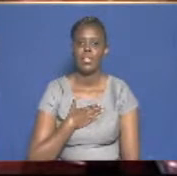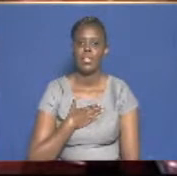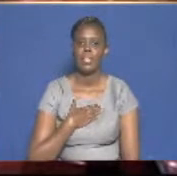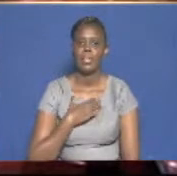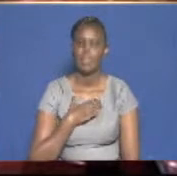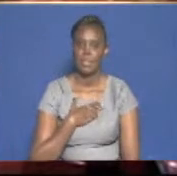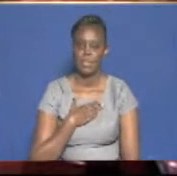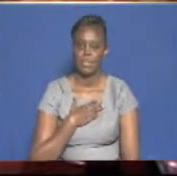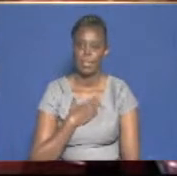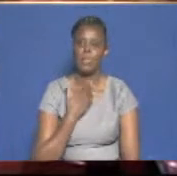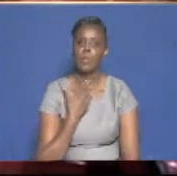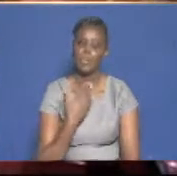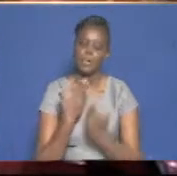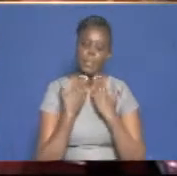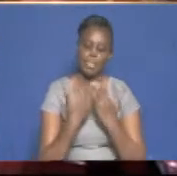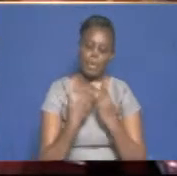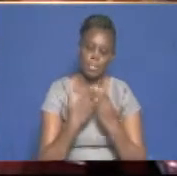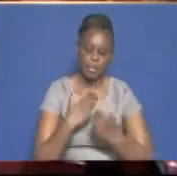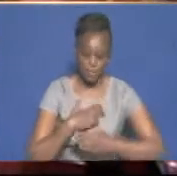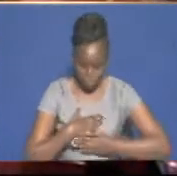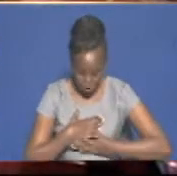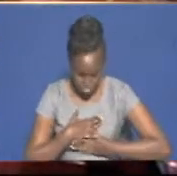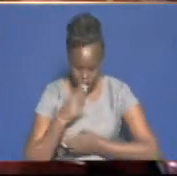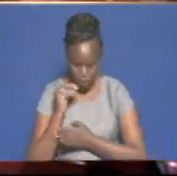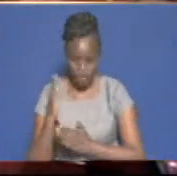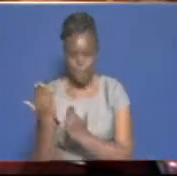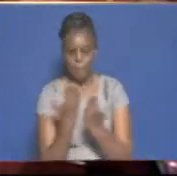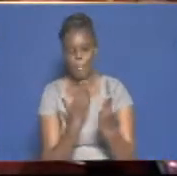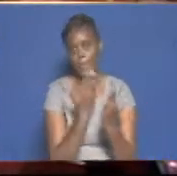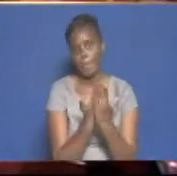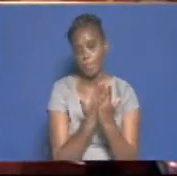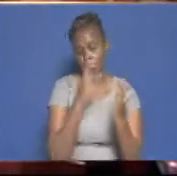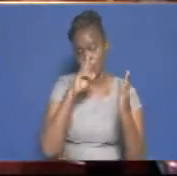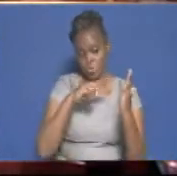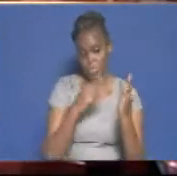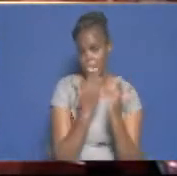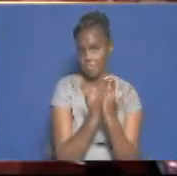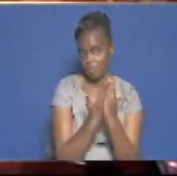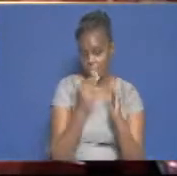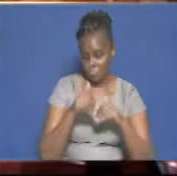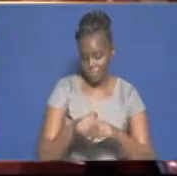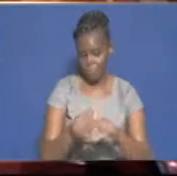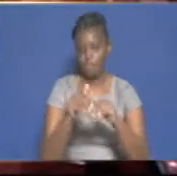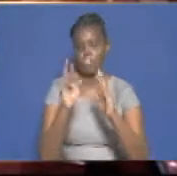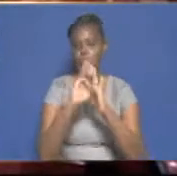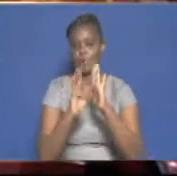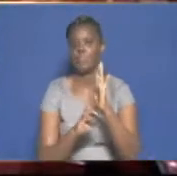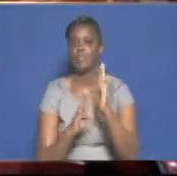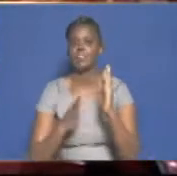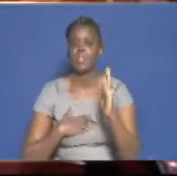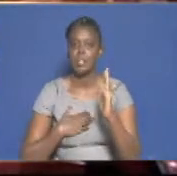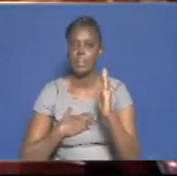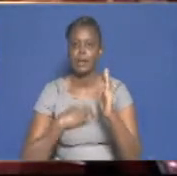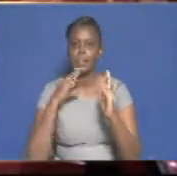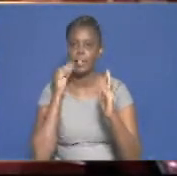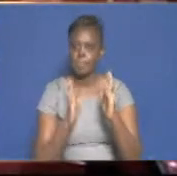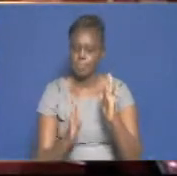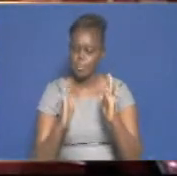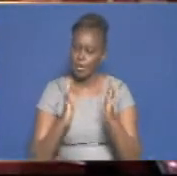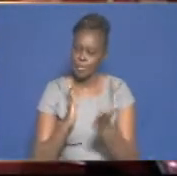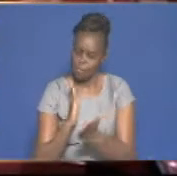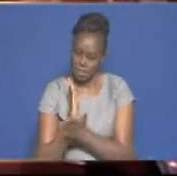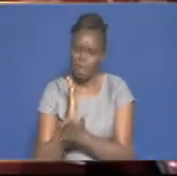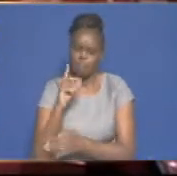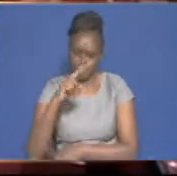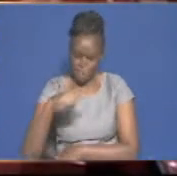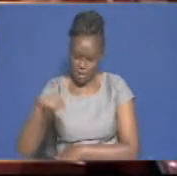I want to thank you for bringing this petition, reading the petition, in accordance with our standing orders. And, Mr. Speaker, you are right.